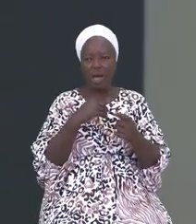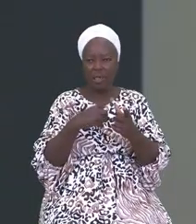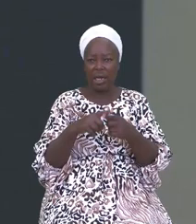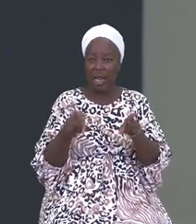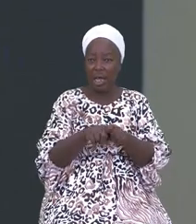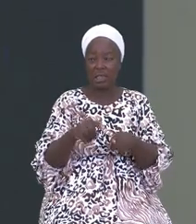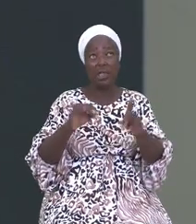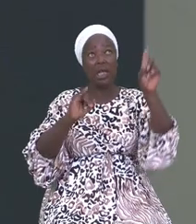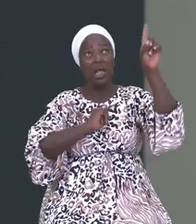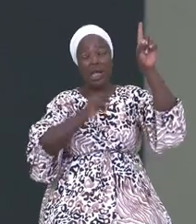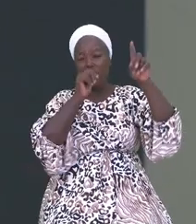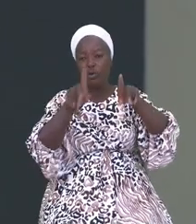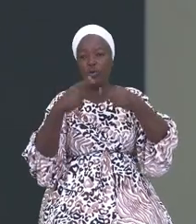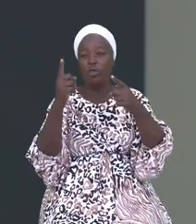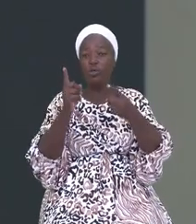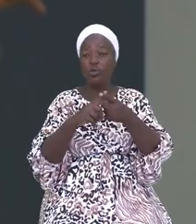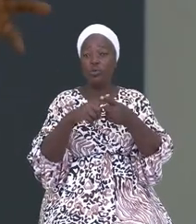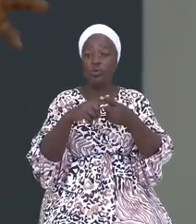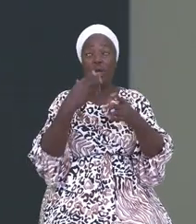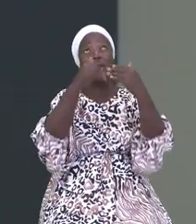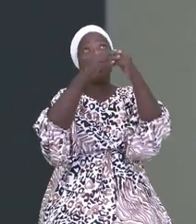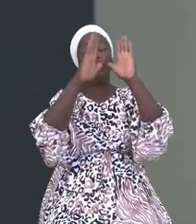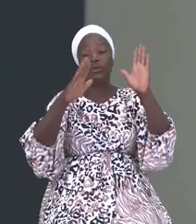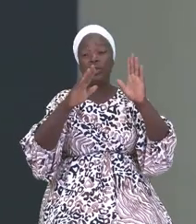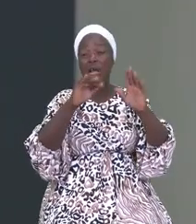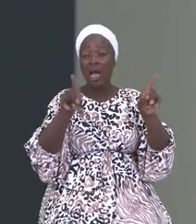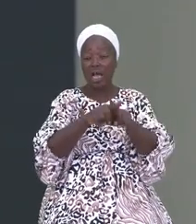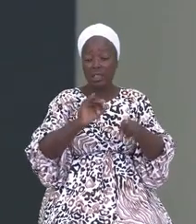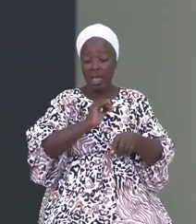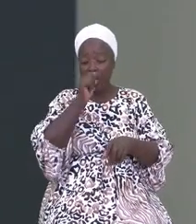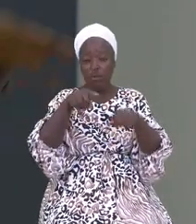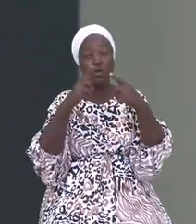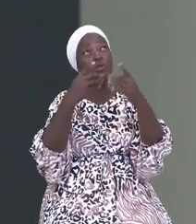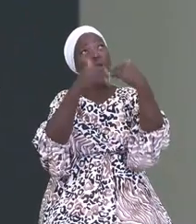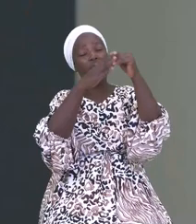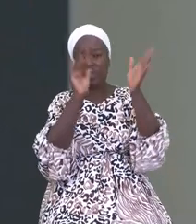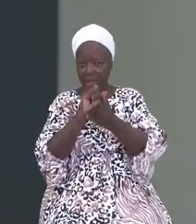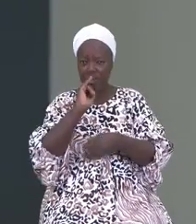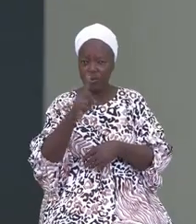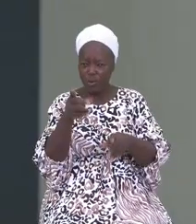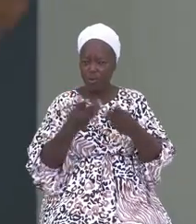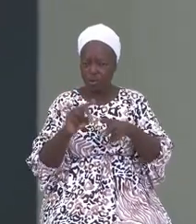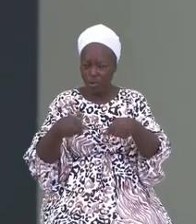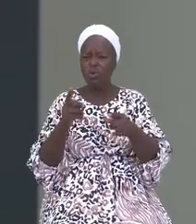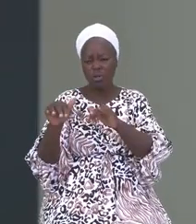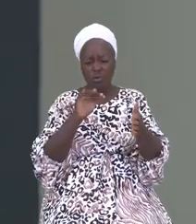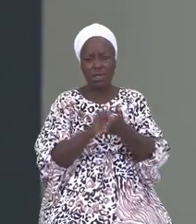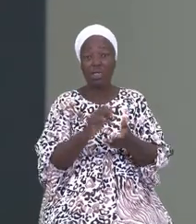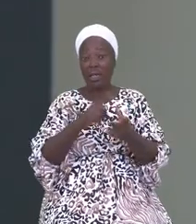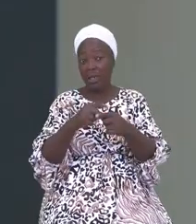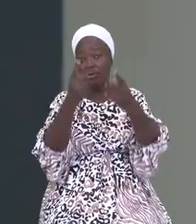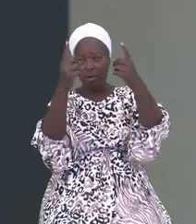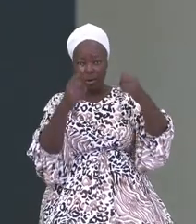going to the other side, going to heaven, that's where you want to go. Do that and